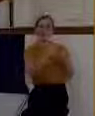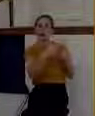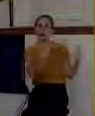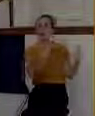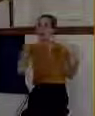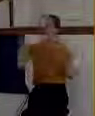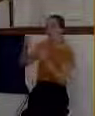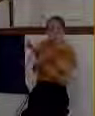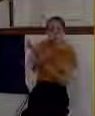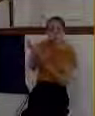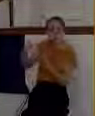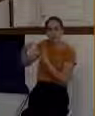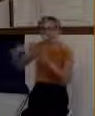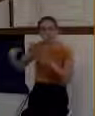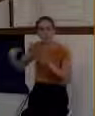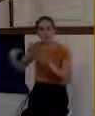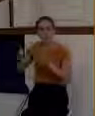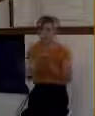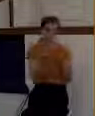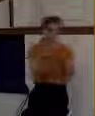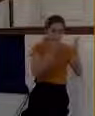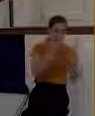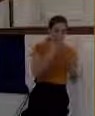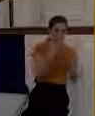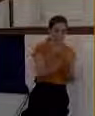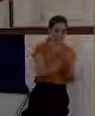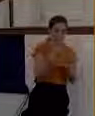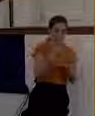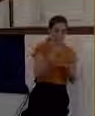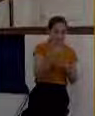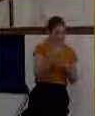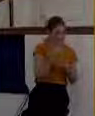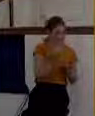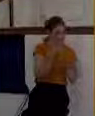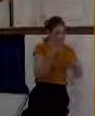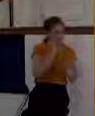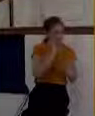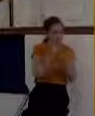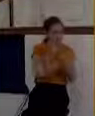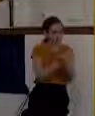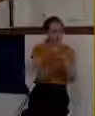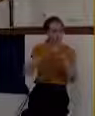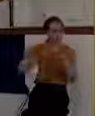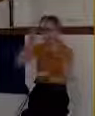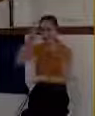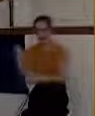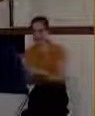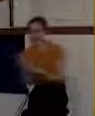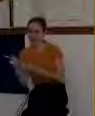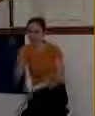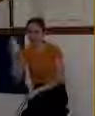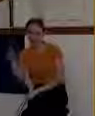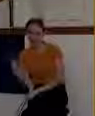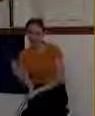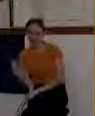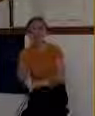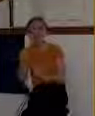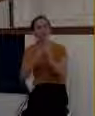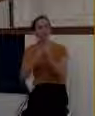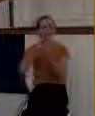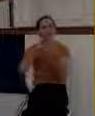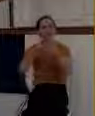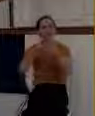never does. Now think about this story. And somehow, in some one way or another, every man in this story fails. They